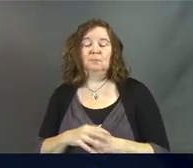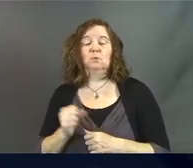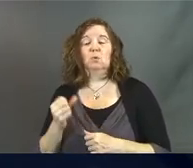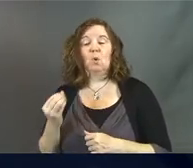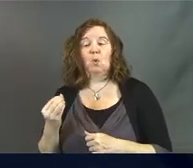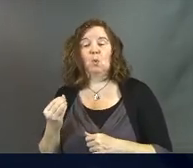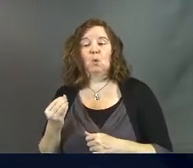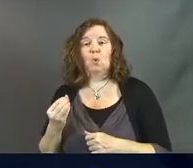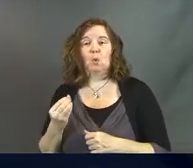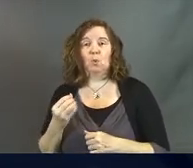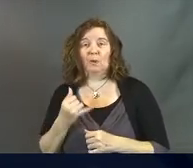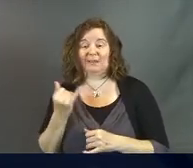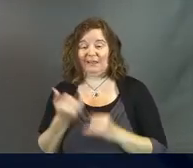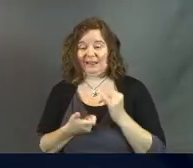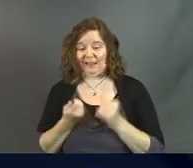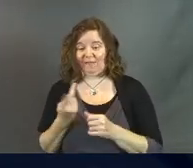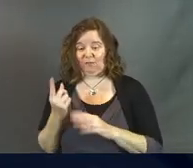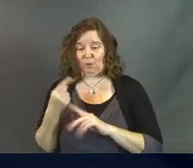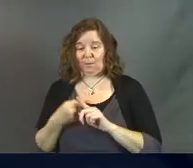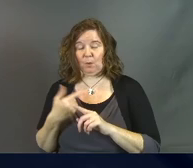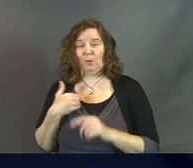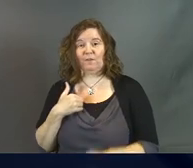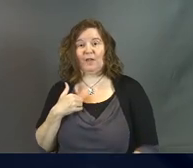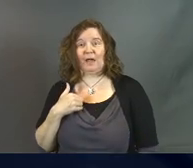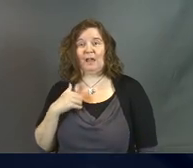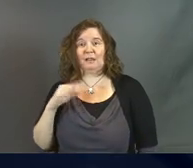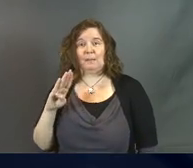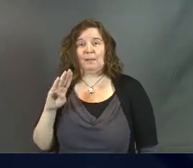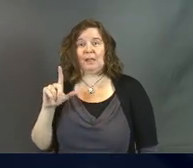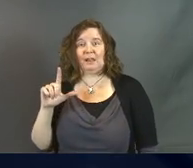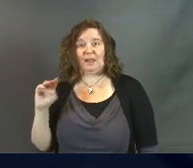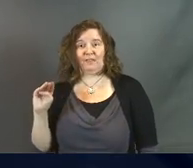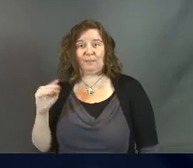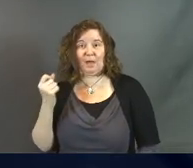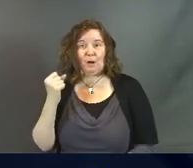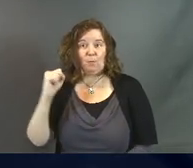So last few months, we've had Black Lives Matter protests.